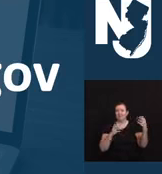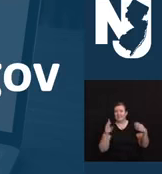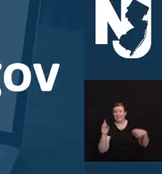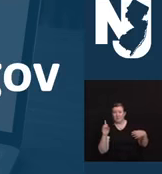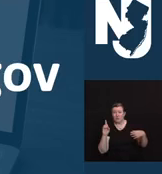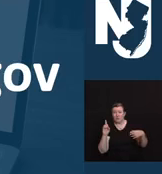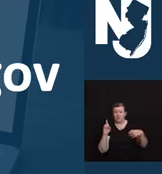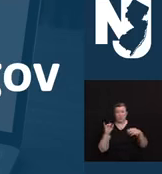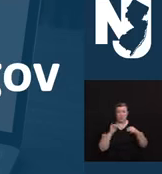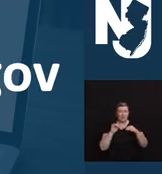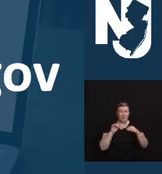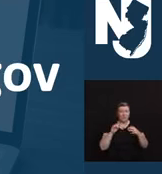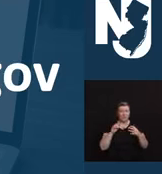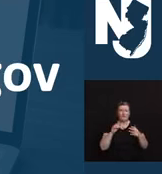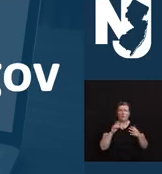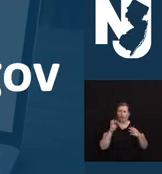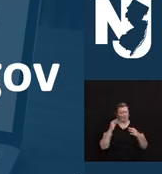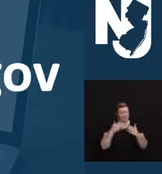a similar bill.